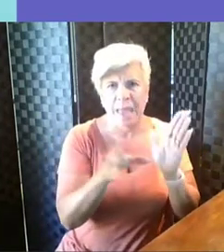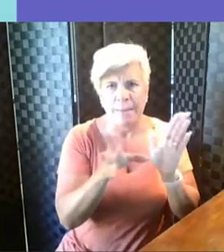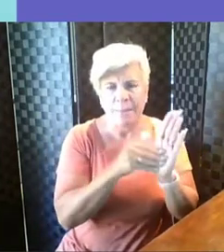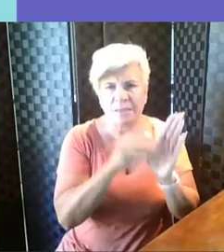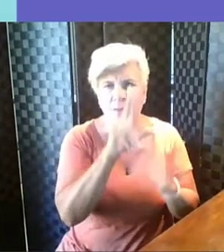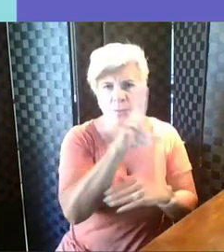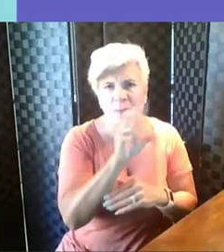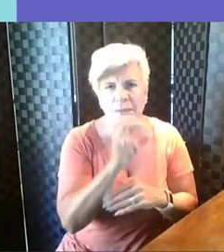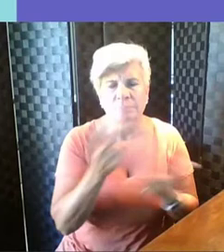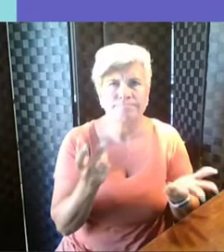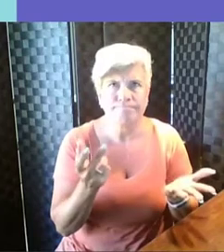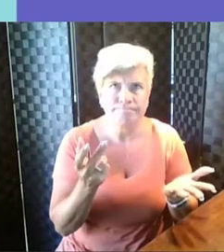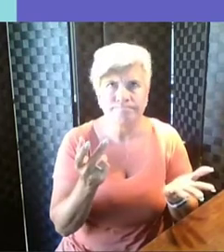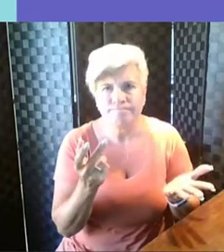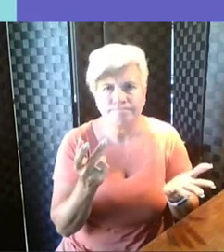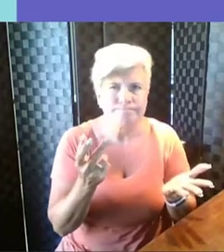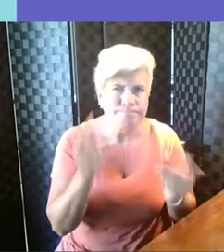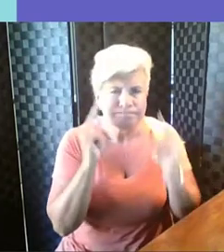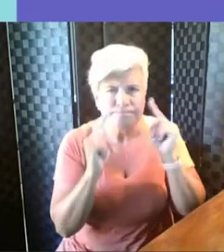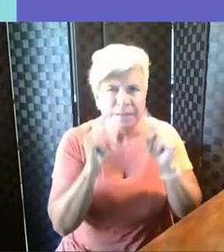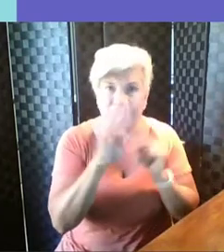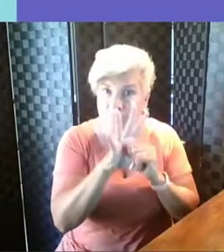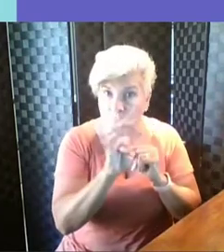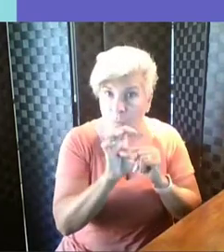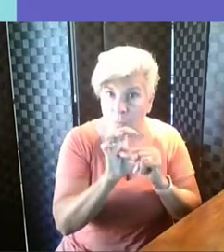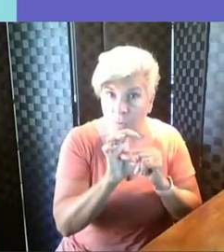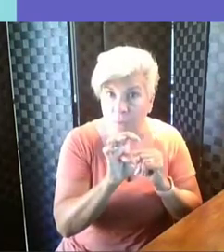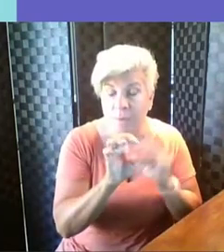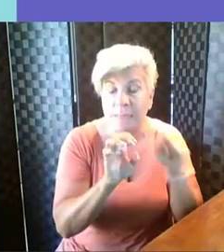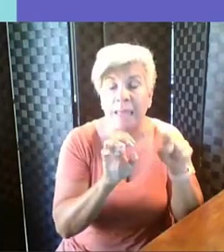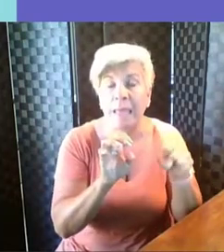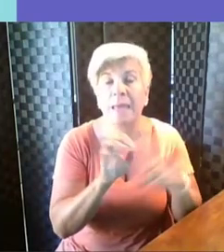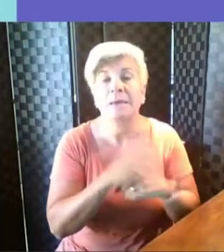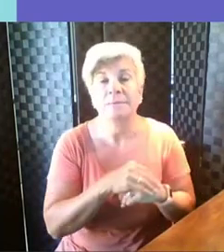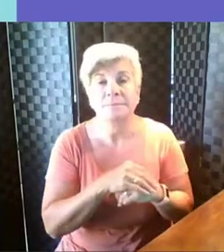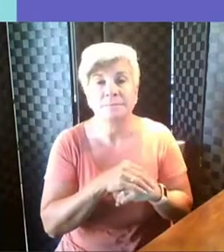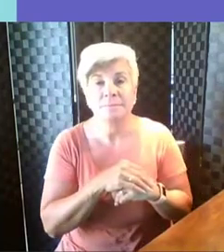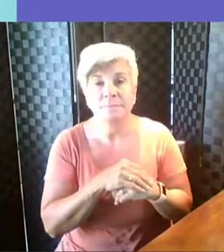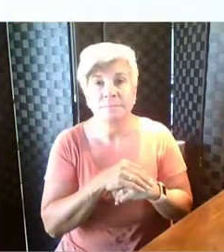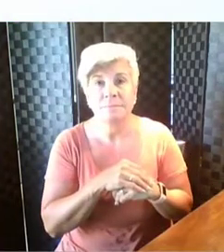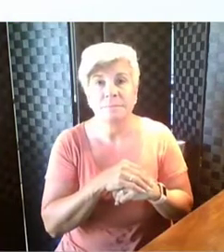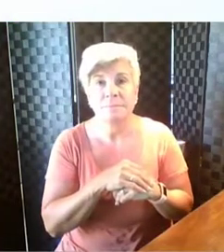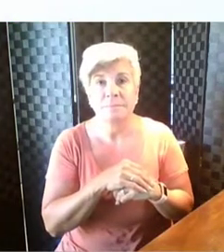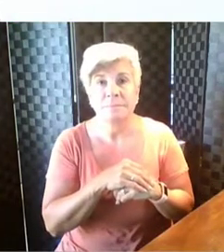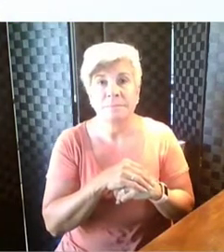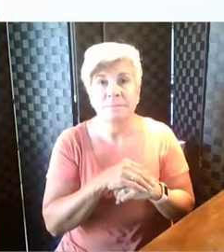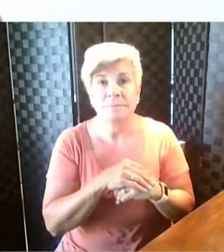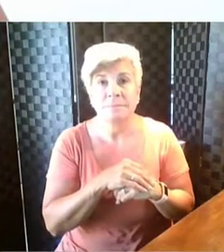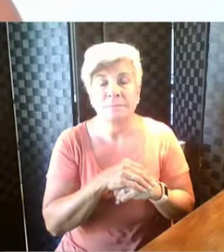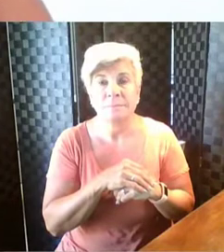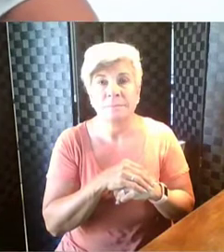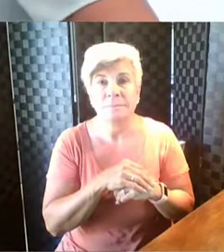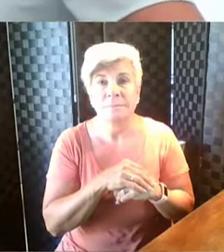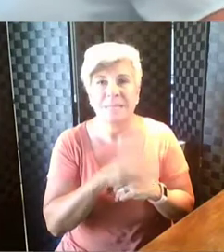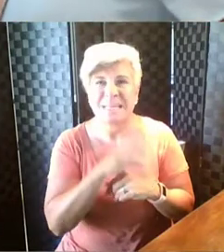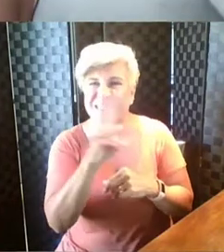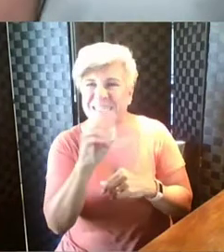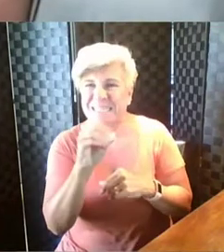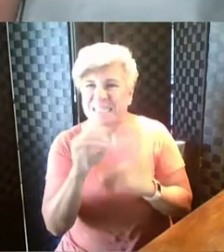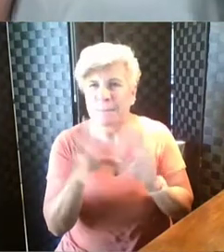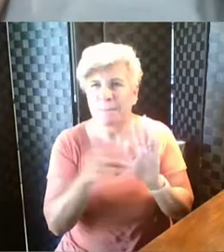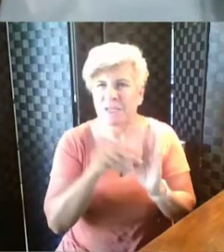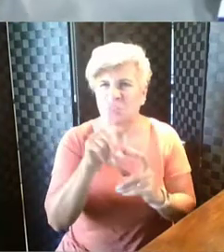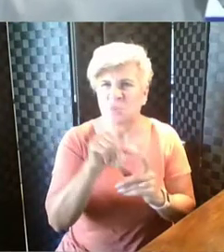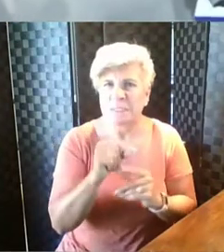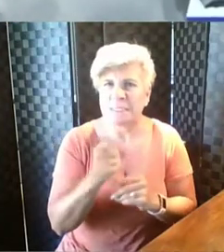300. Are you thinking 400? Because I am. All right. I've got 60